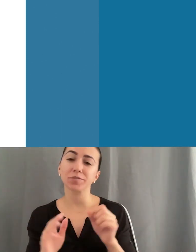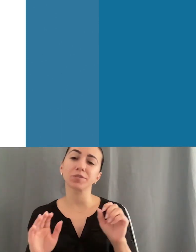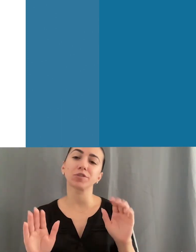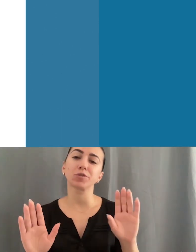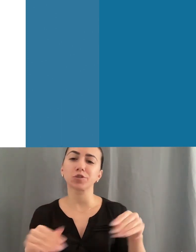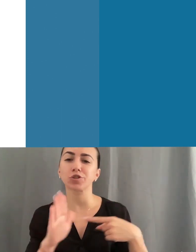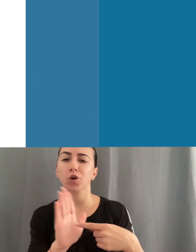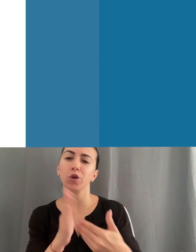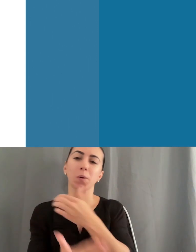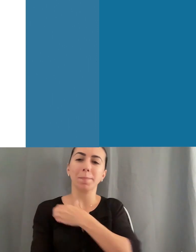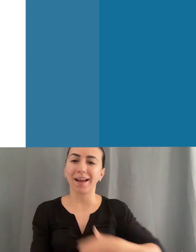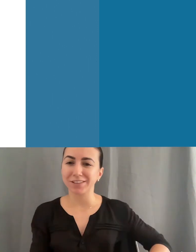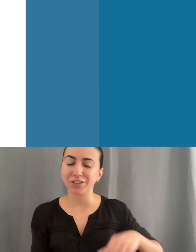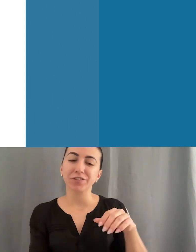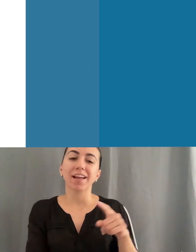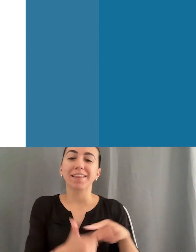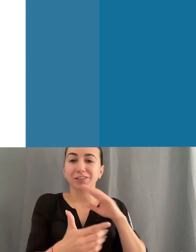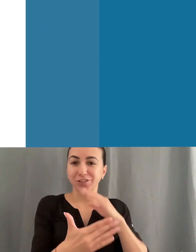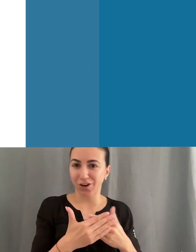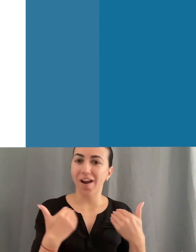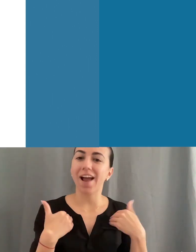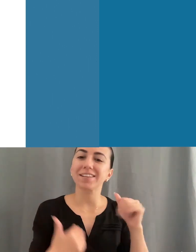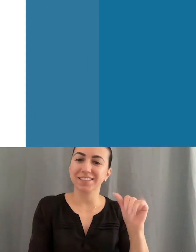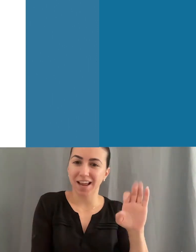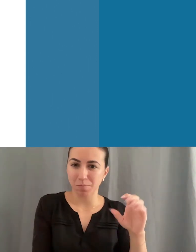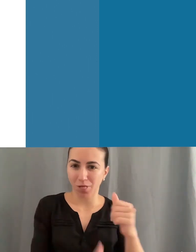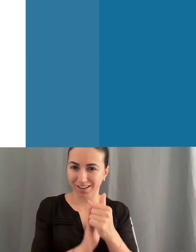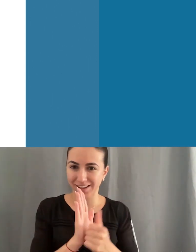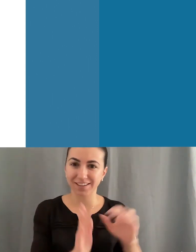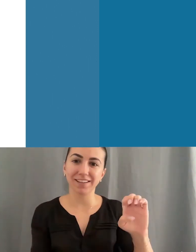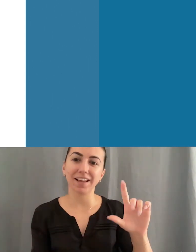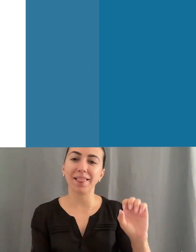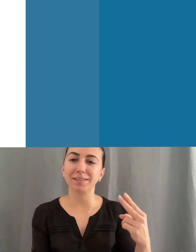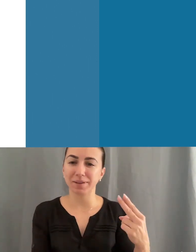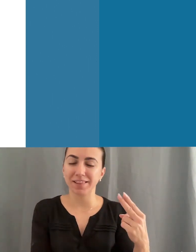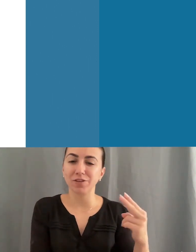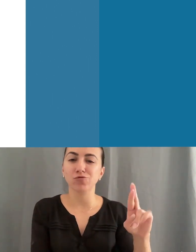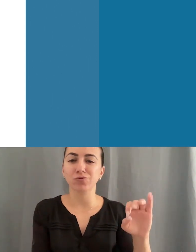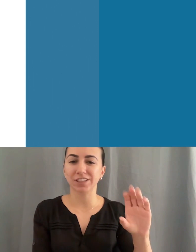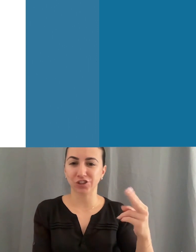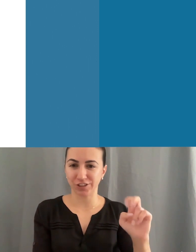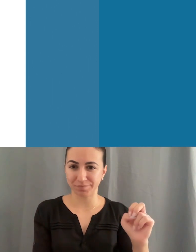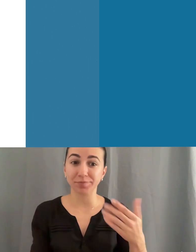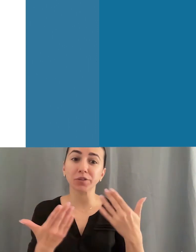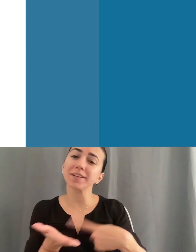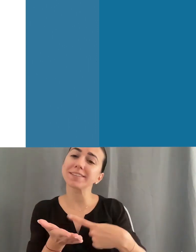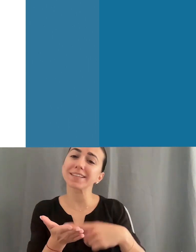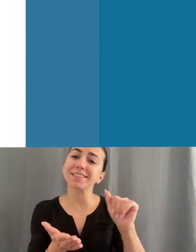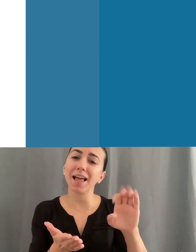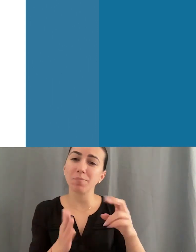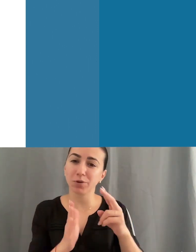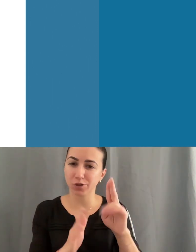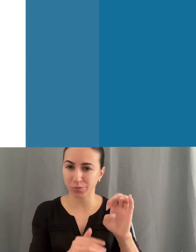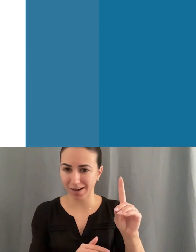brand ambassadors whose daughter also has an Able account, Elizabeth Ricci. So let's talk about Able accounts, Able